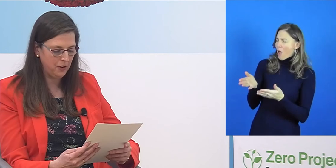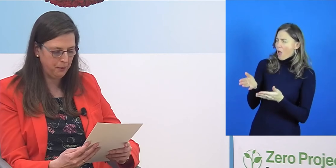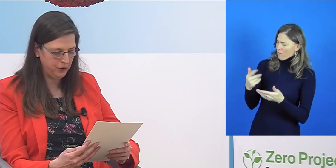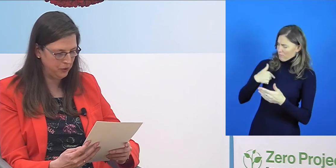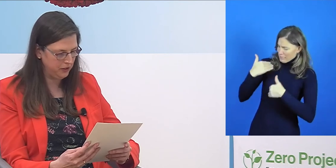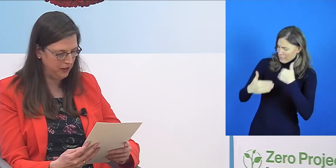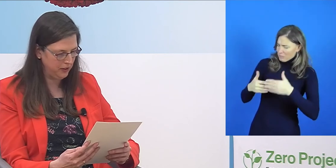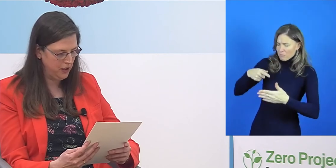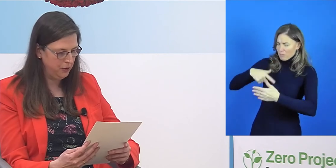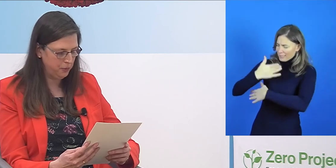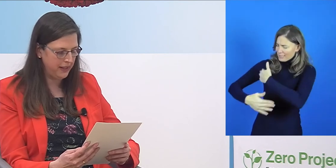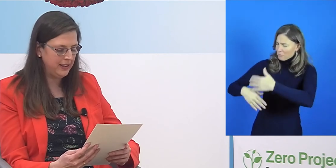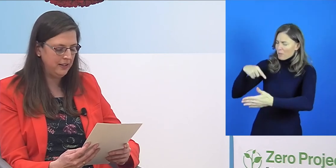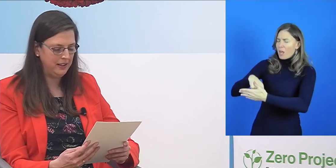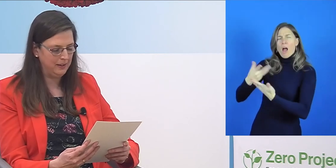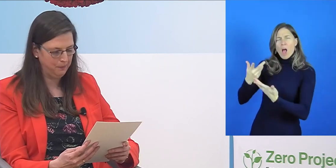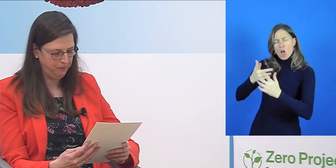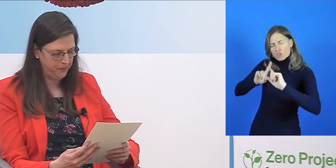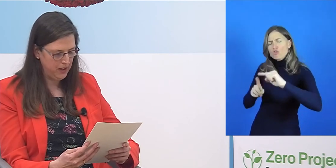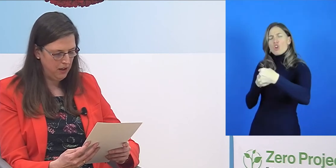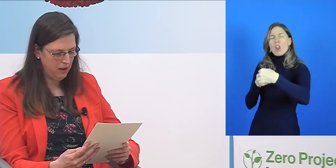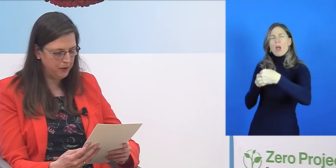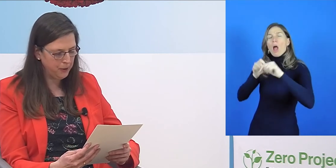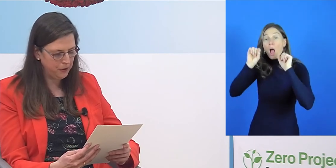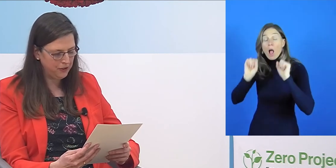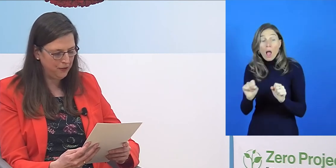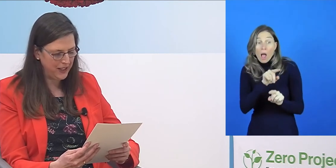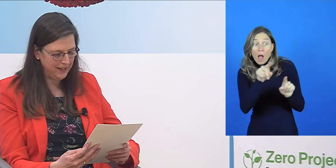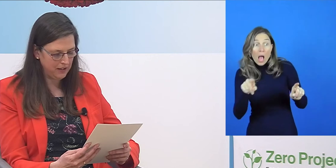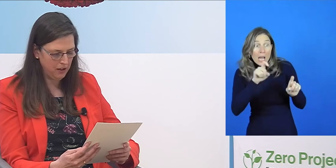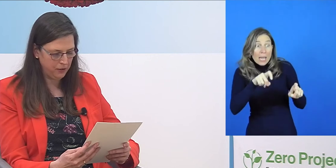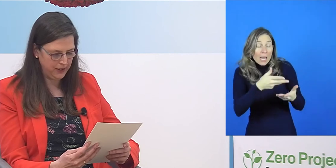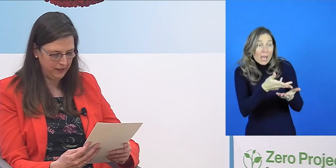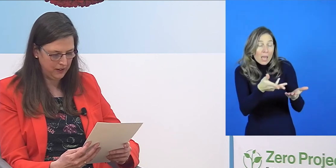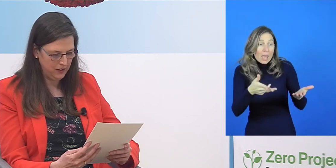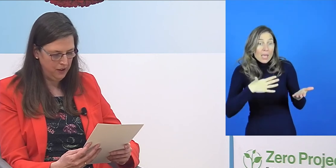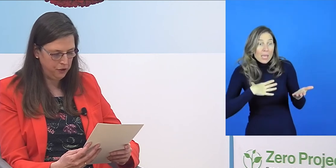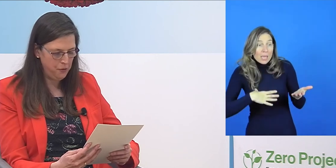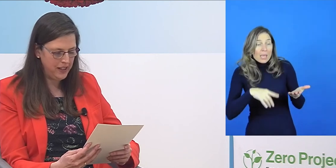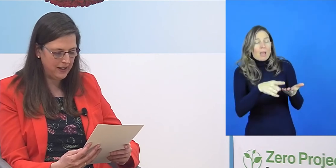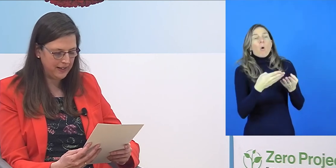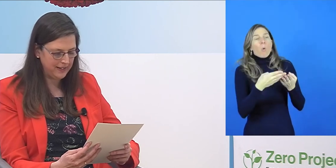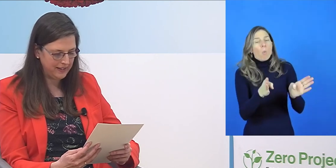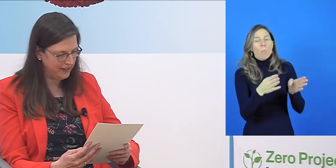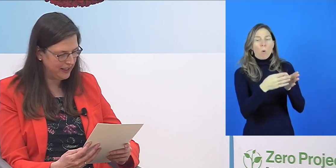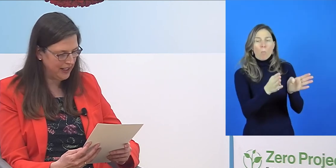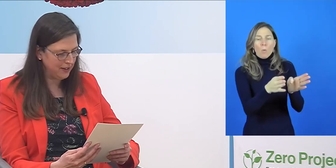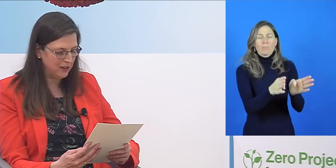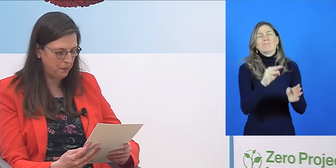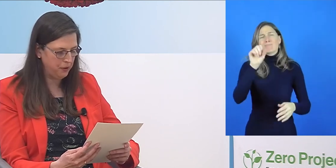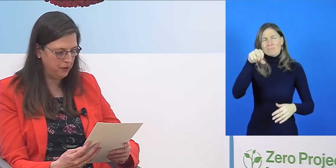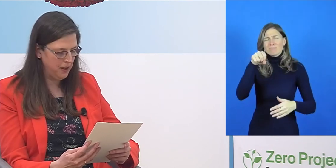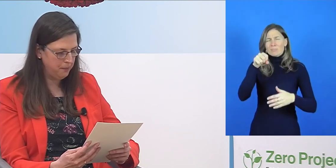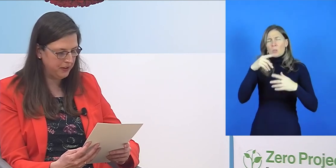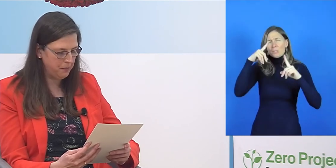unique opportunities to many in need. Although she faced hard things, she realized that they can't